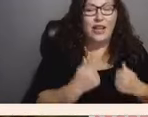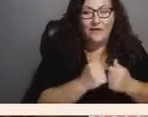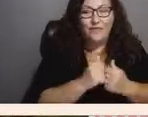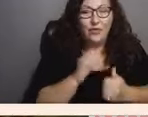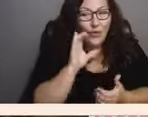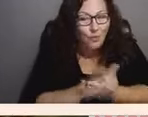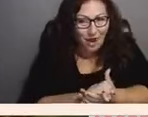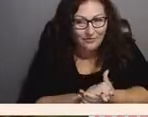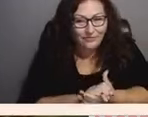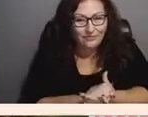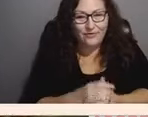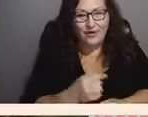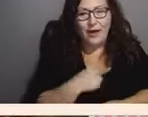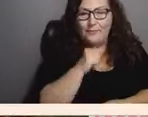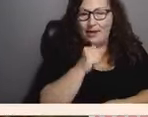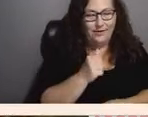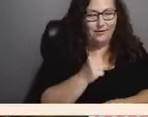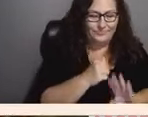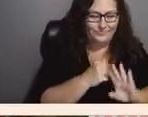going to touch that.